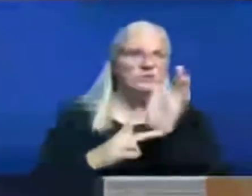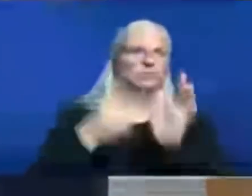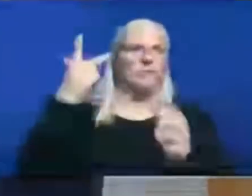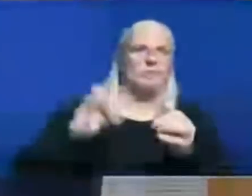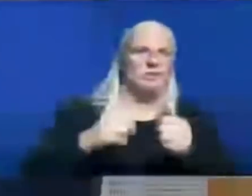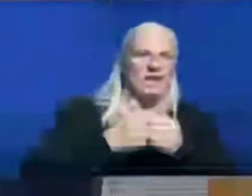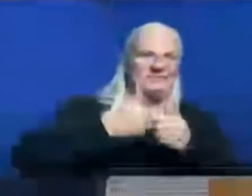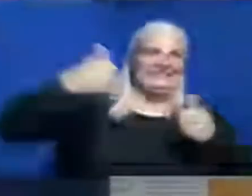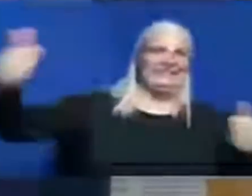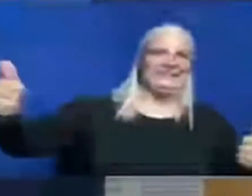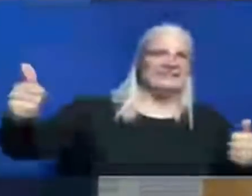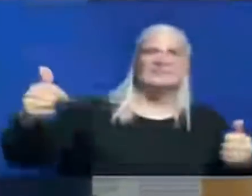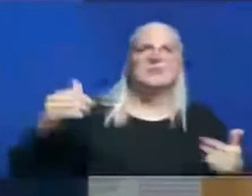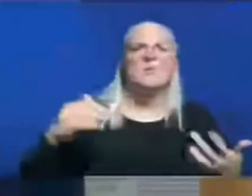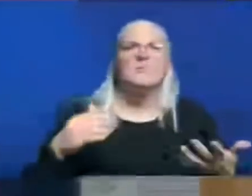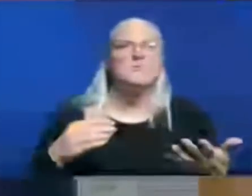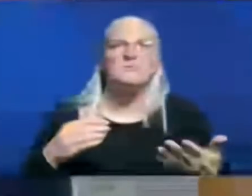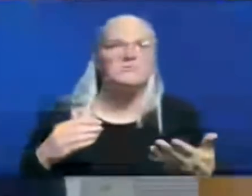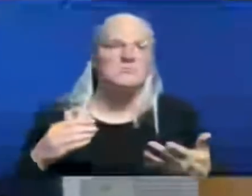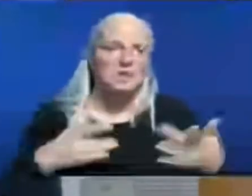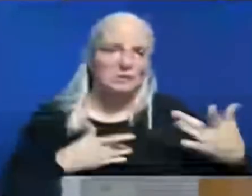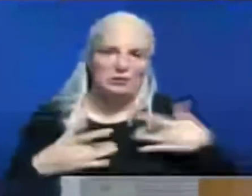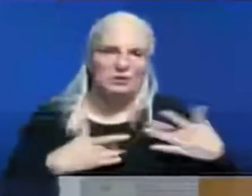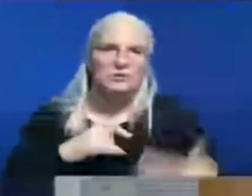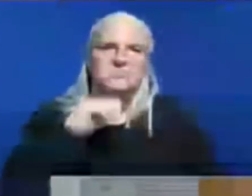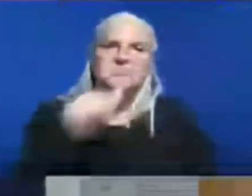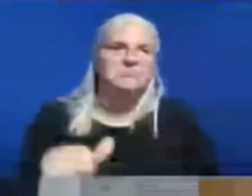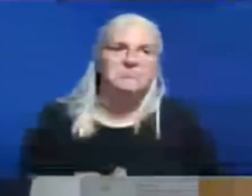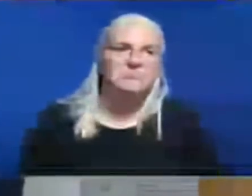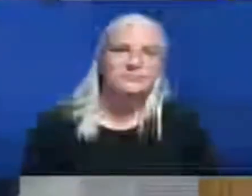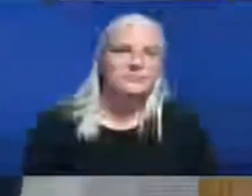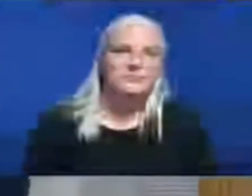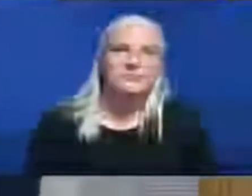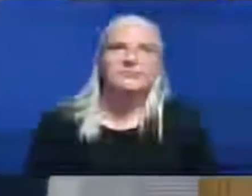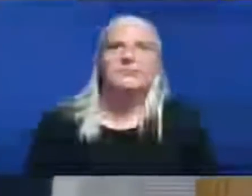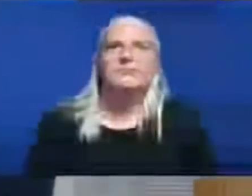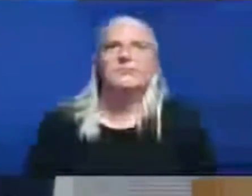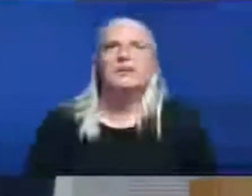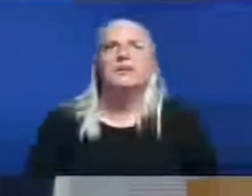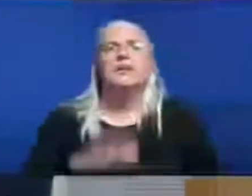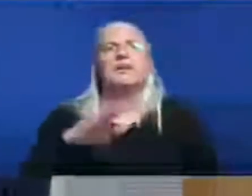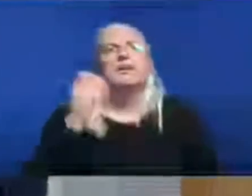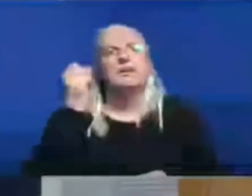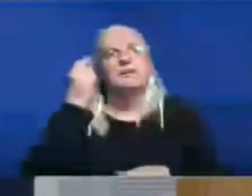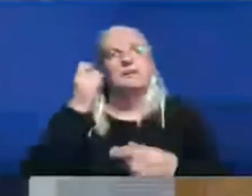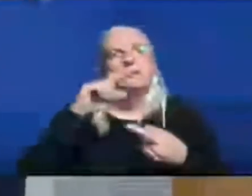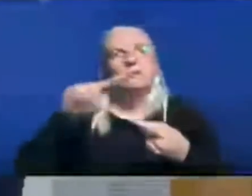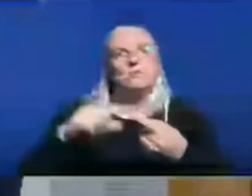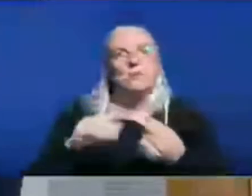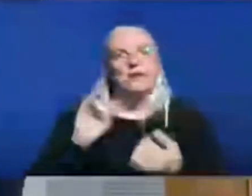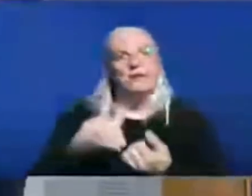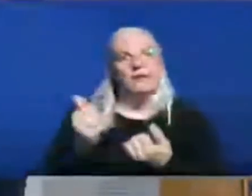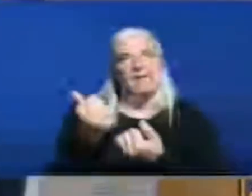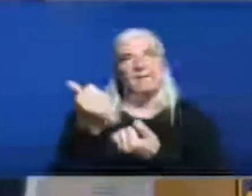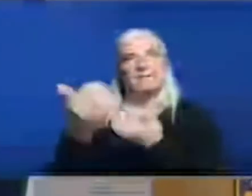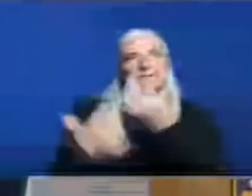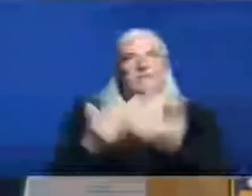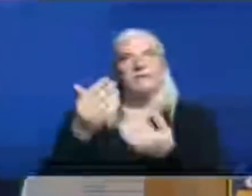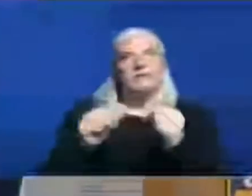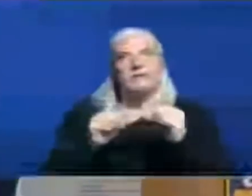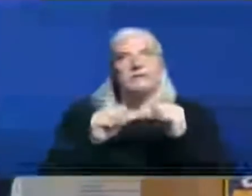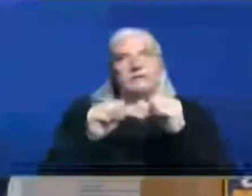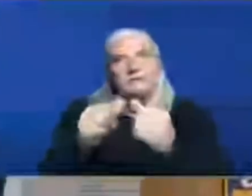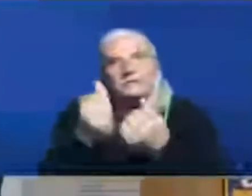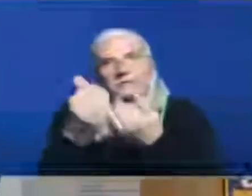ways. But as this fire continues to progress and we continue to keep our strategic plan of steering it back into the Walker